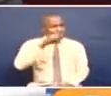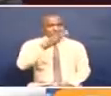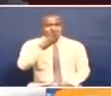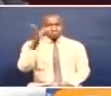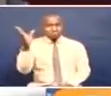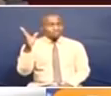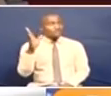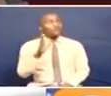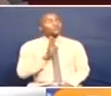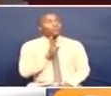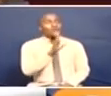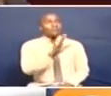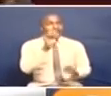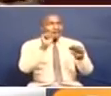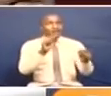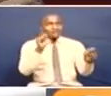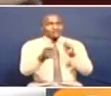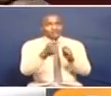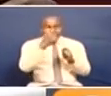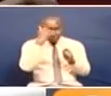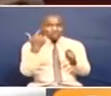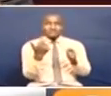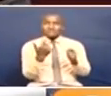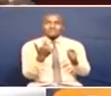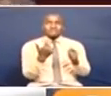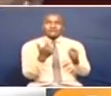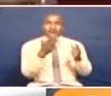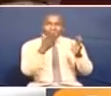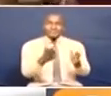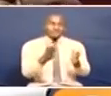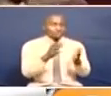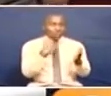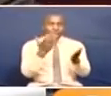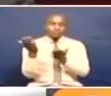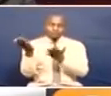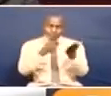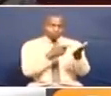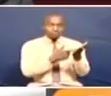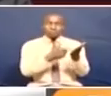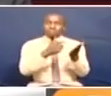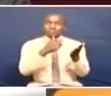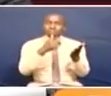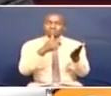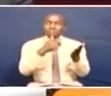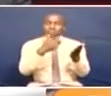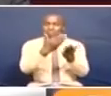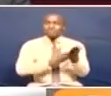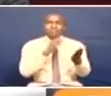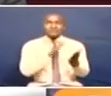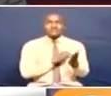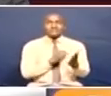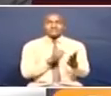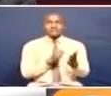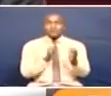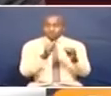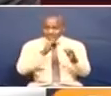overturned because of a supplier guideline that please let this form have a watermark. Mm. And it'd be so easy to say, okay, yes, don't change my vote, just switch the